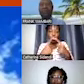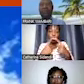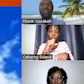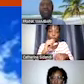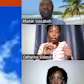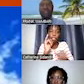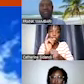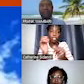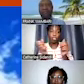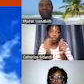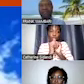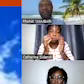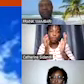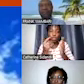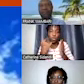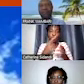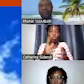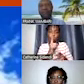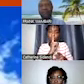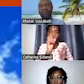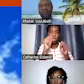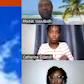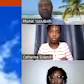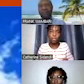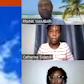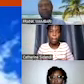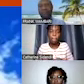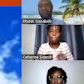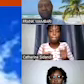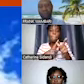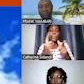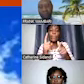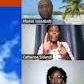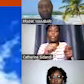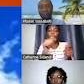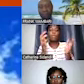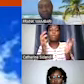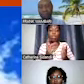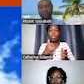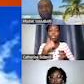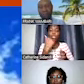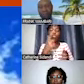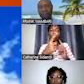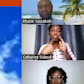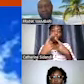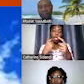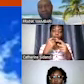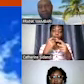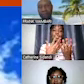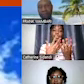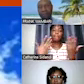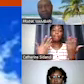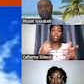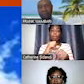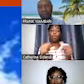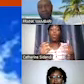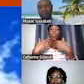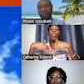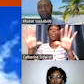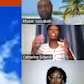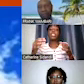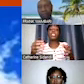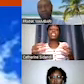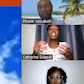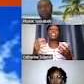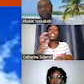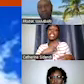is confident. Okay. And then Rahab is saying, please talk about something, please talk something about loss of an income and sinking